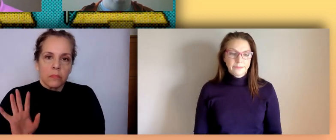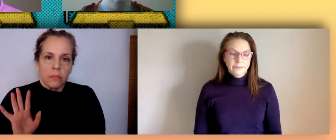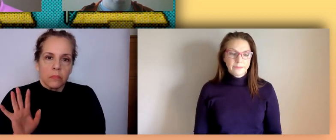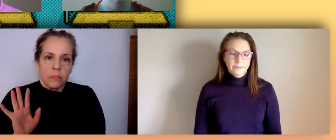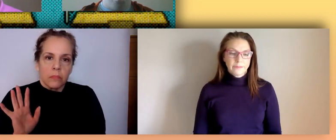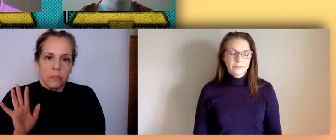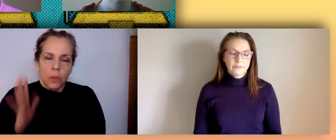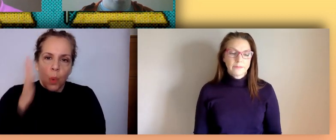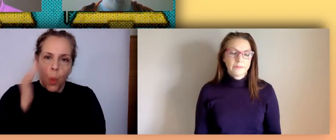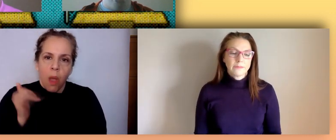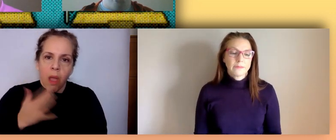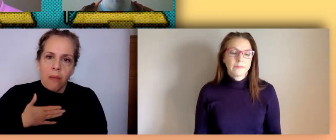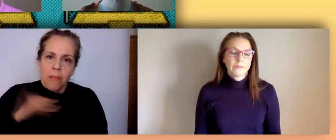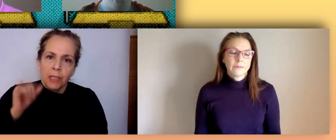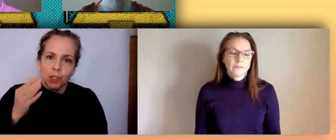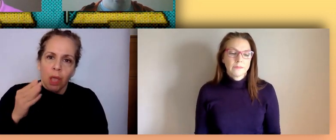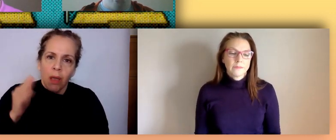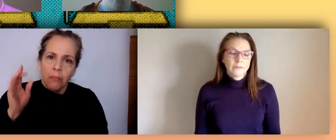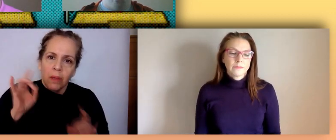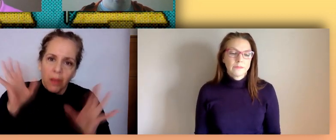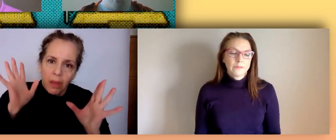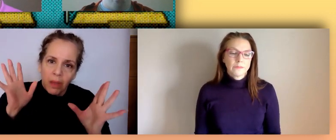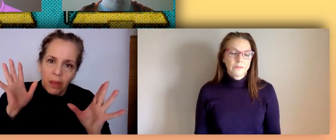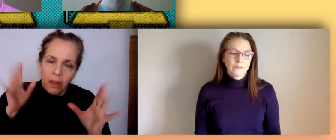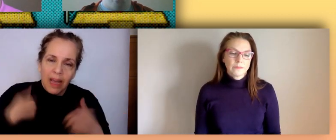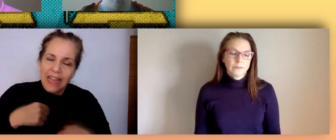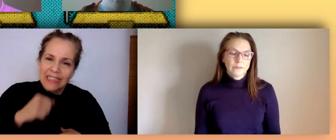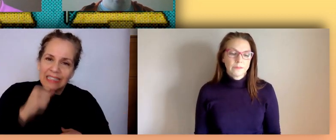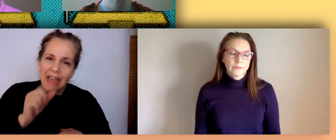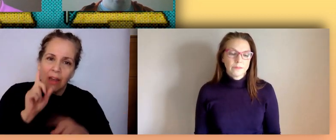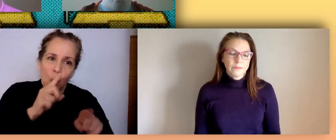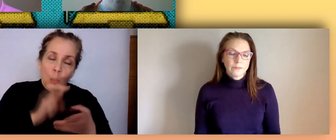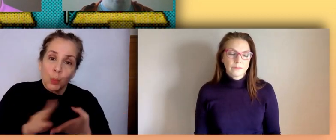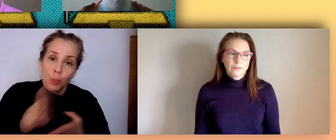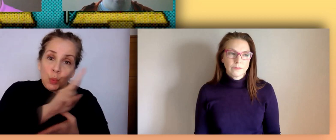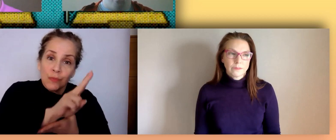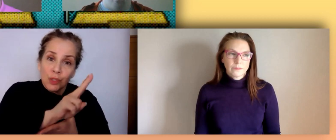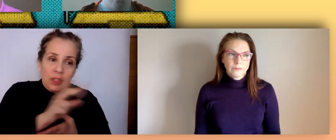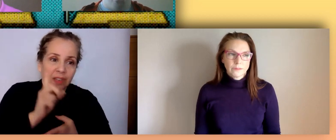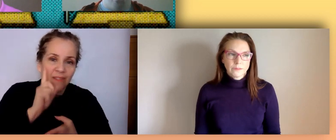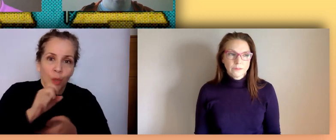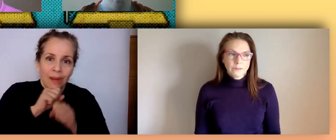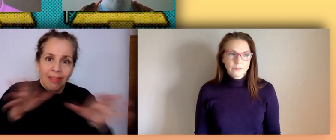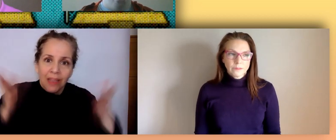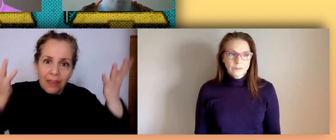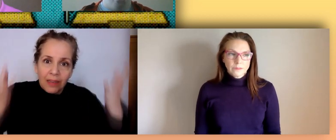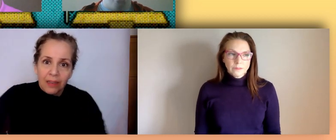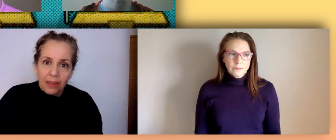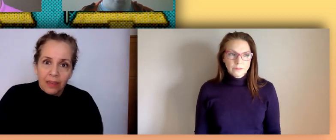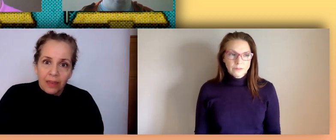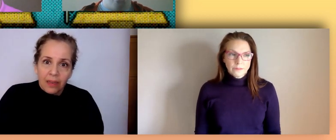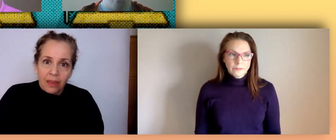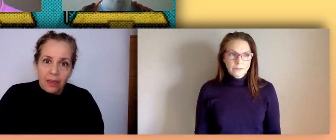Why does my job have to be such a super bummer? I did not go to Powerstopia College for nothing.